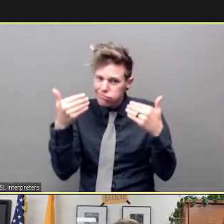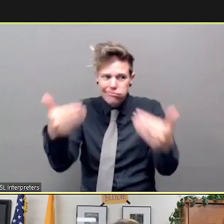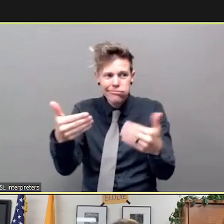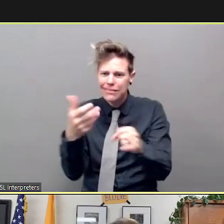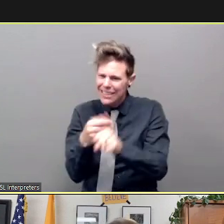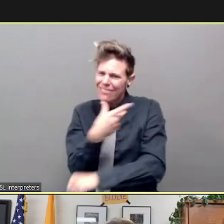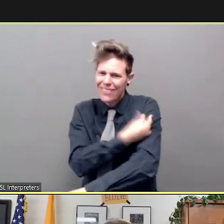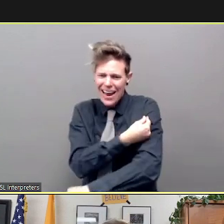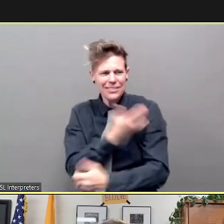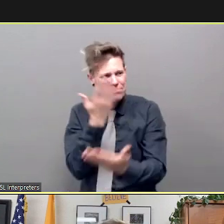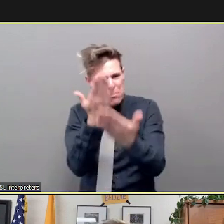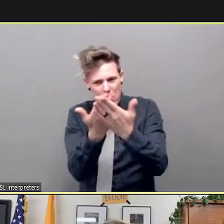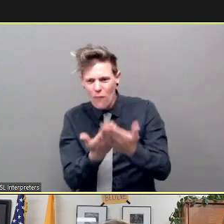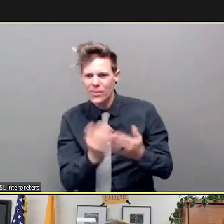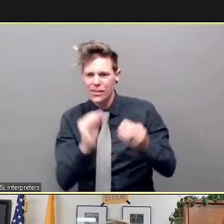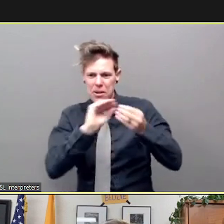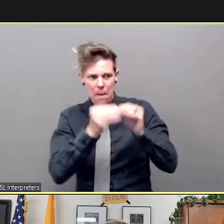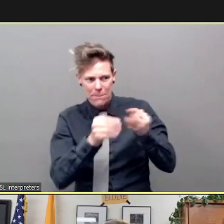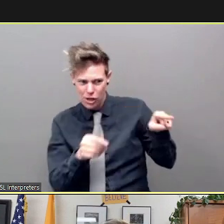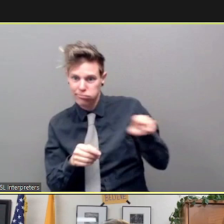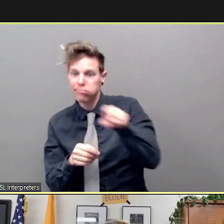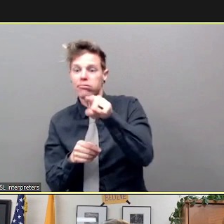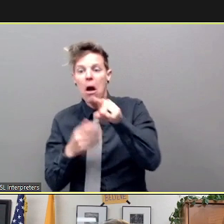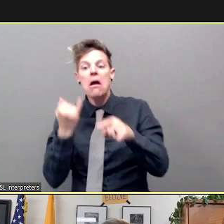milder. Next slide, please.